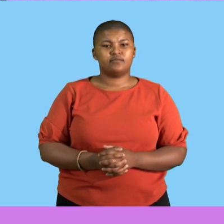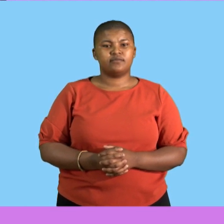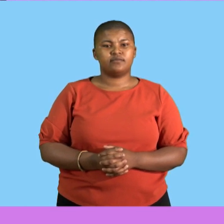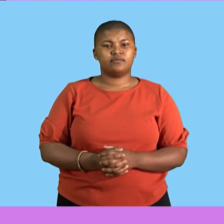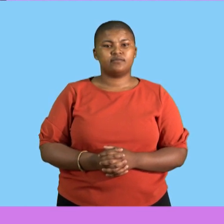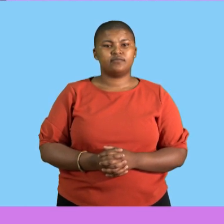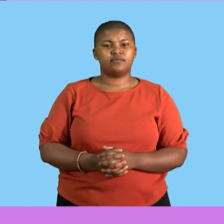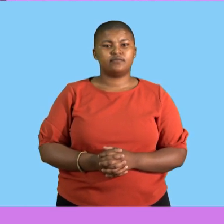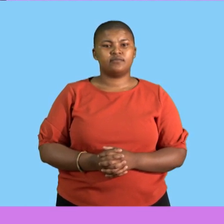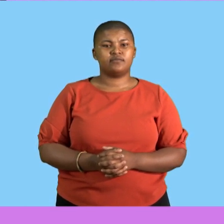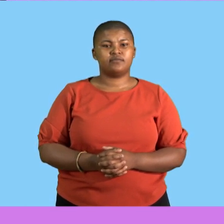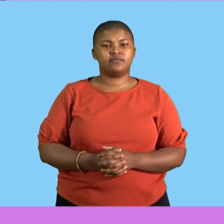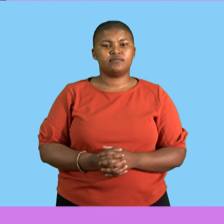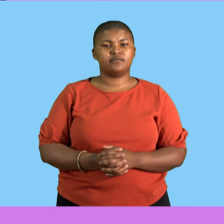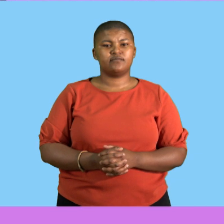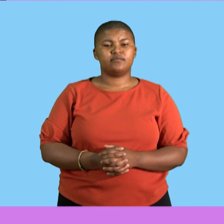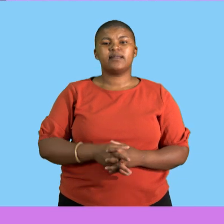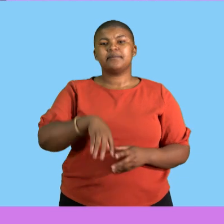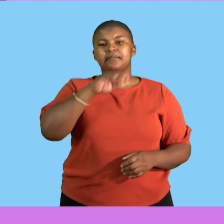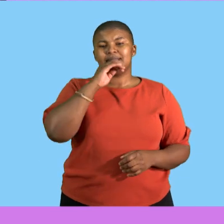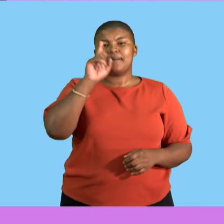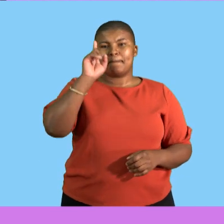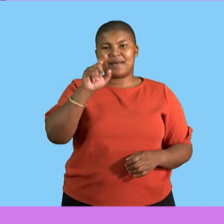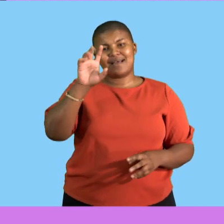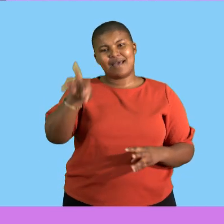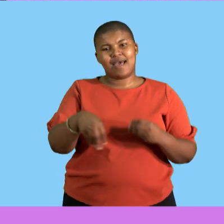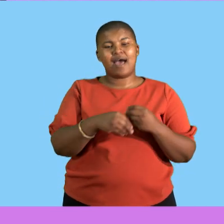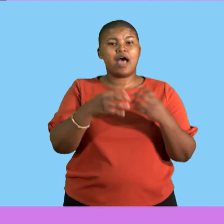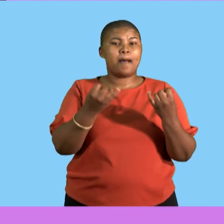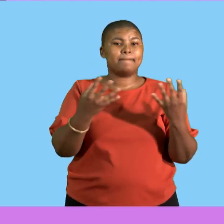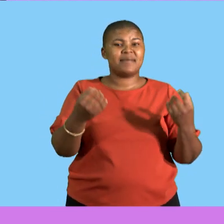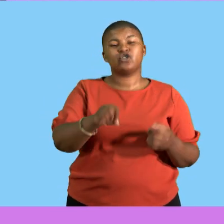you will see that it is an additional